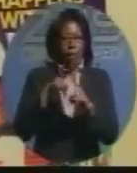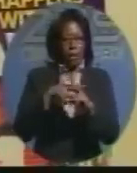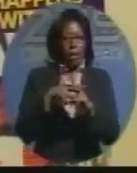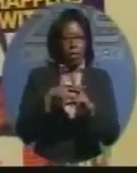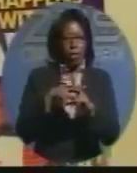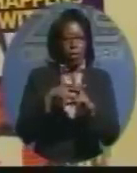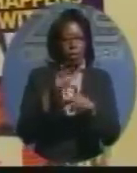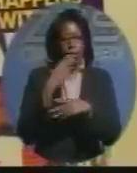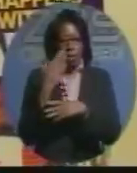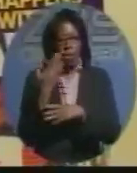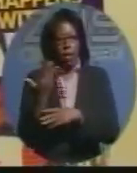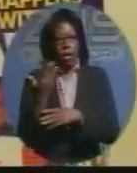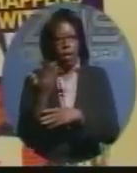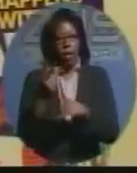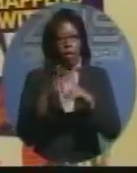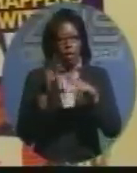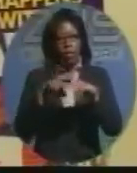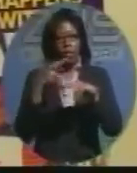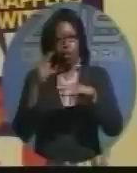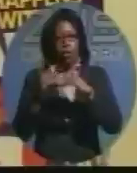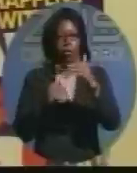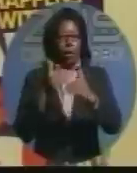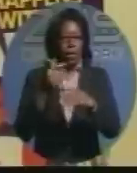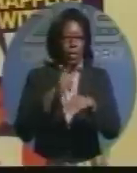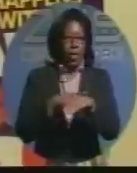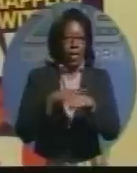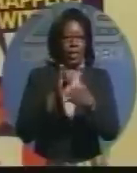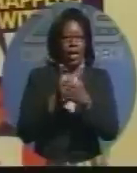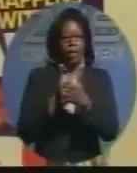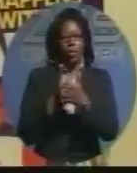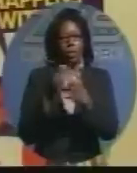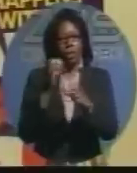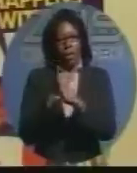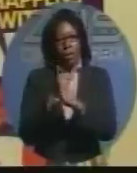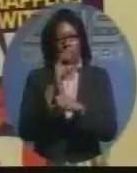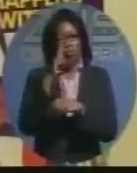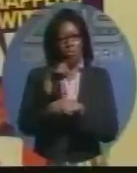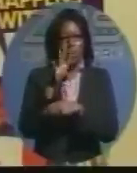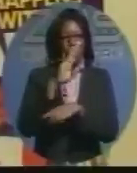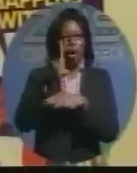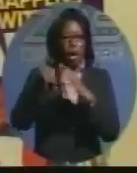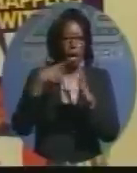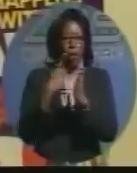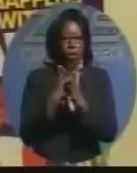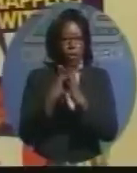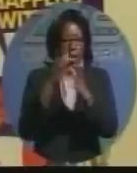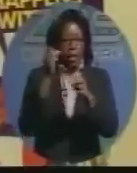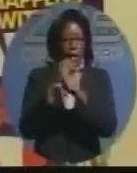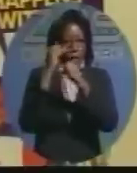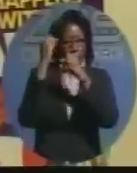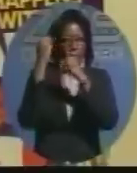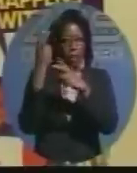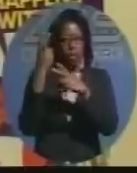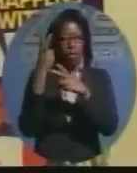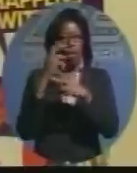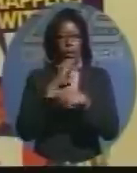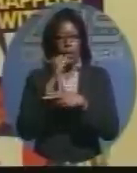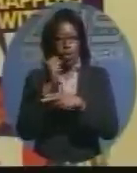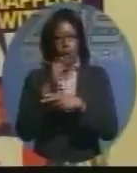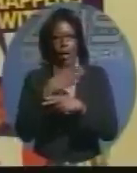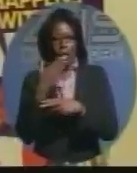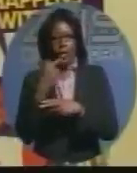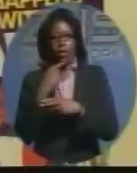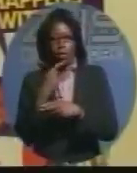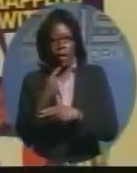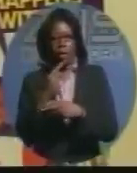reduce processing time. Clinton says that should take about 24 hours once all the submitted information is verified. Jimenita